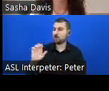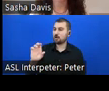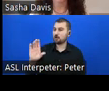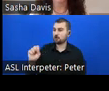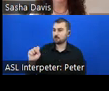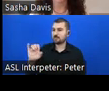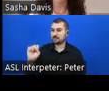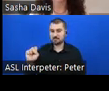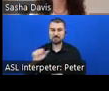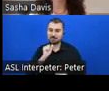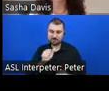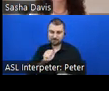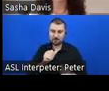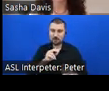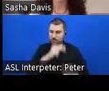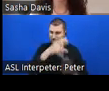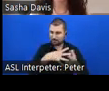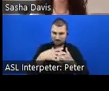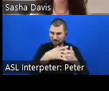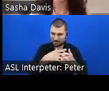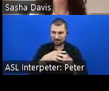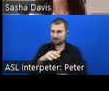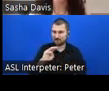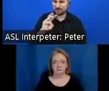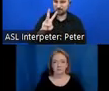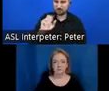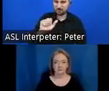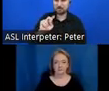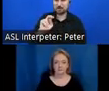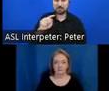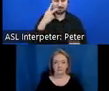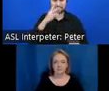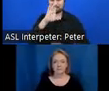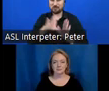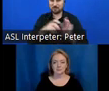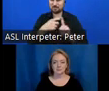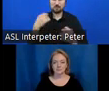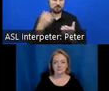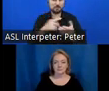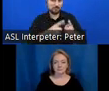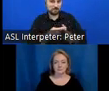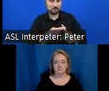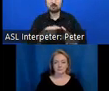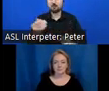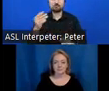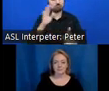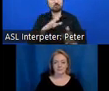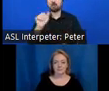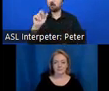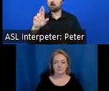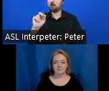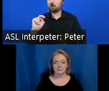American walnut. The photo is by one of his very close friends, the well-known photographer Arnold